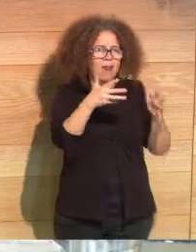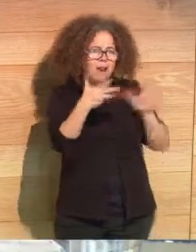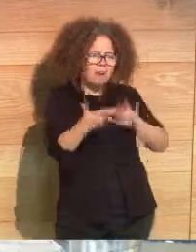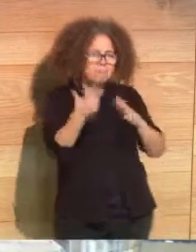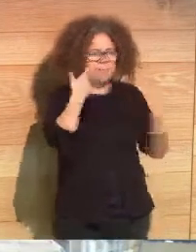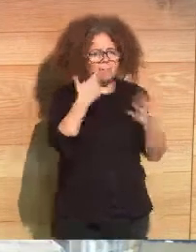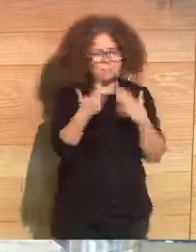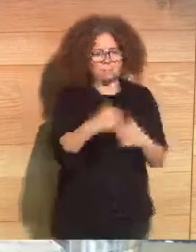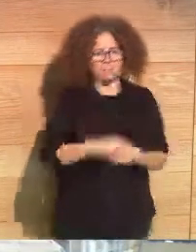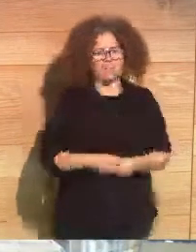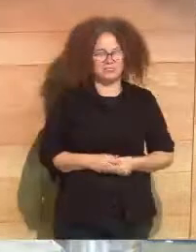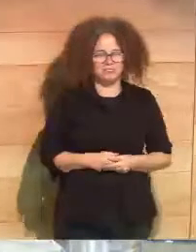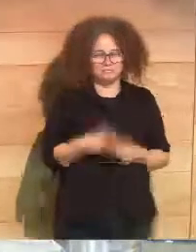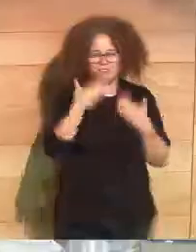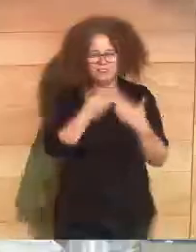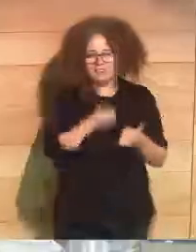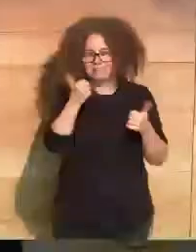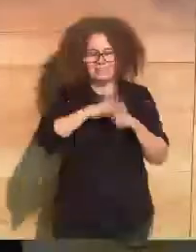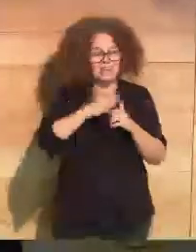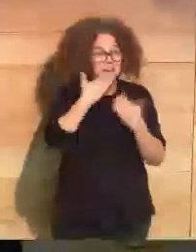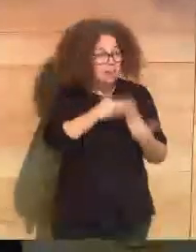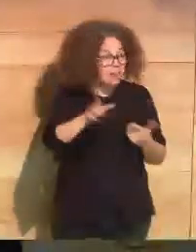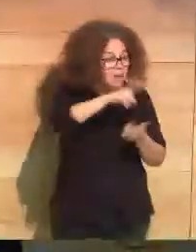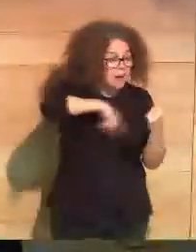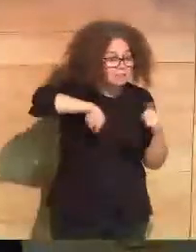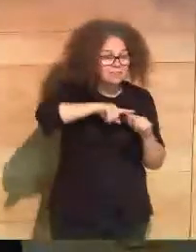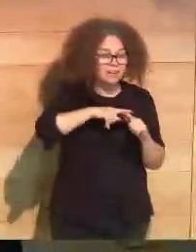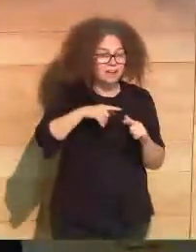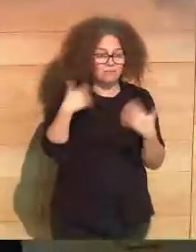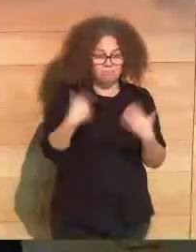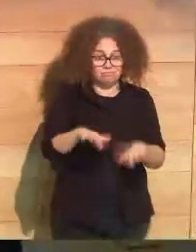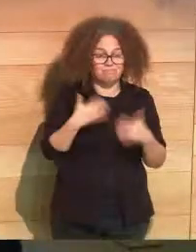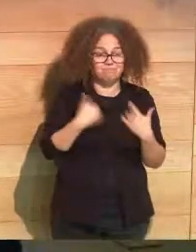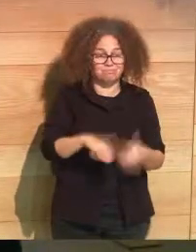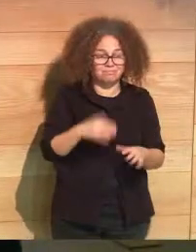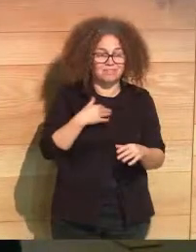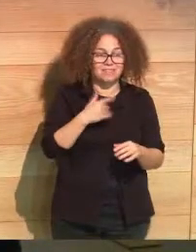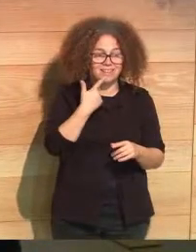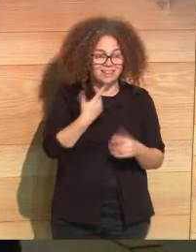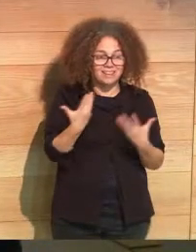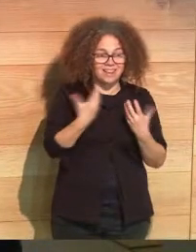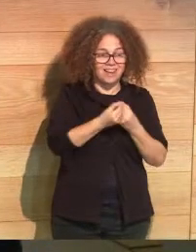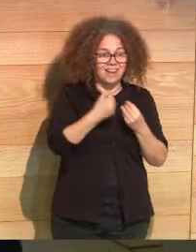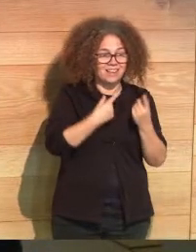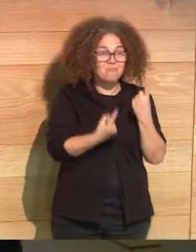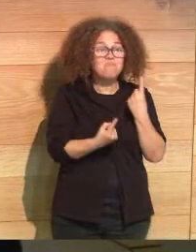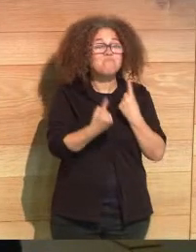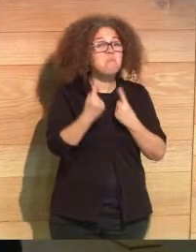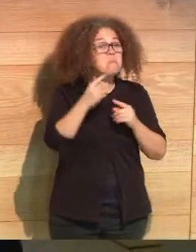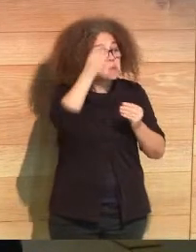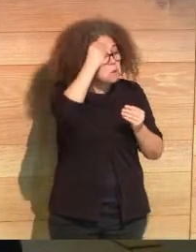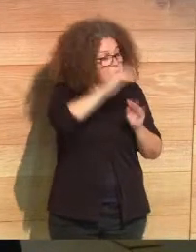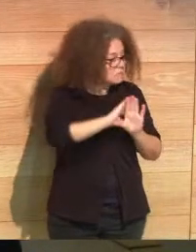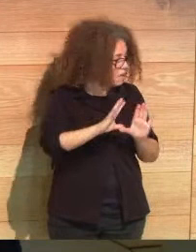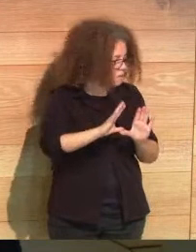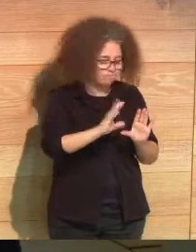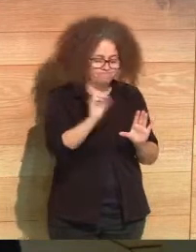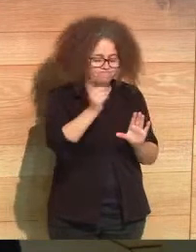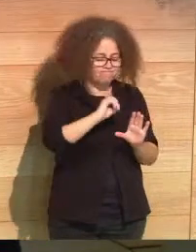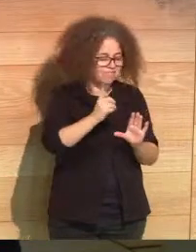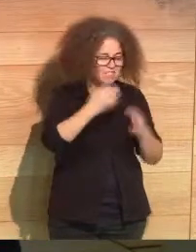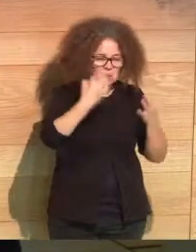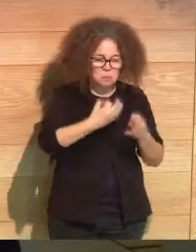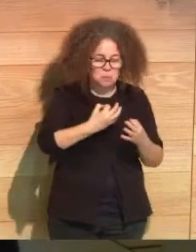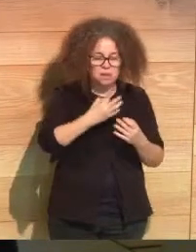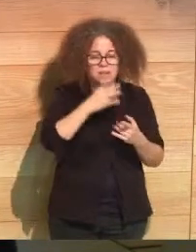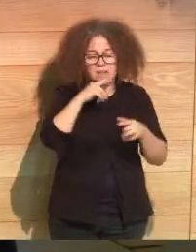gone through the artistic works. So thank you very much for being here. It has been great to have you here.